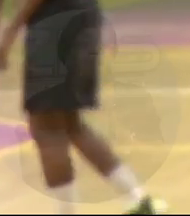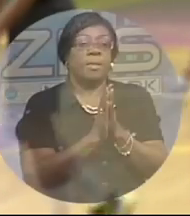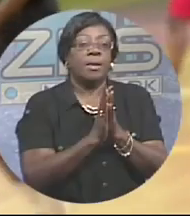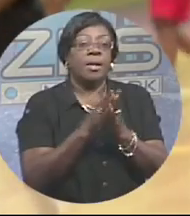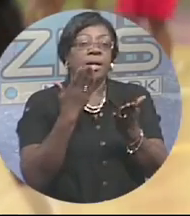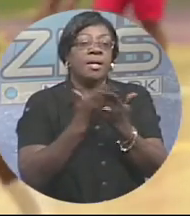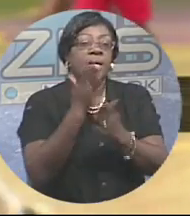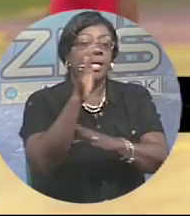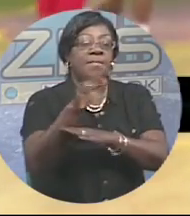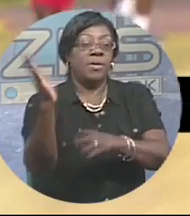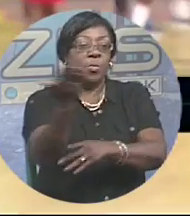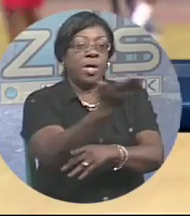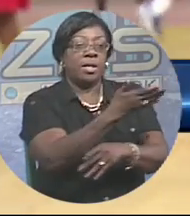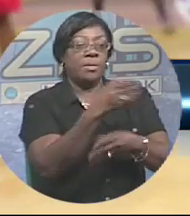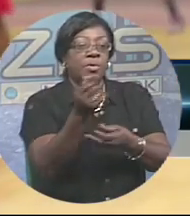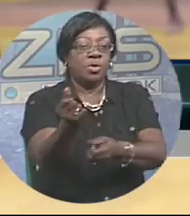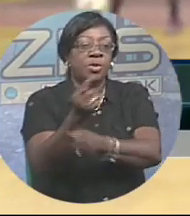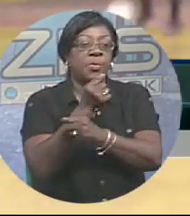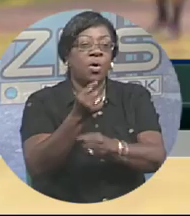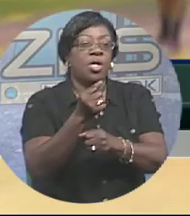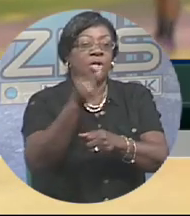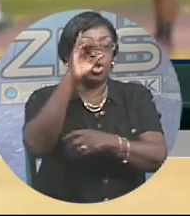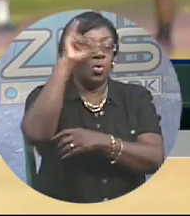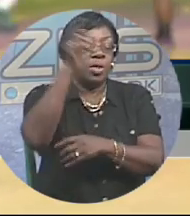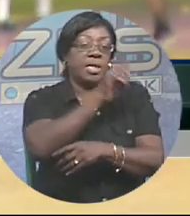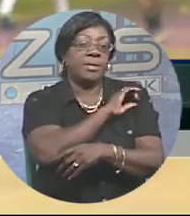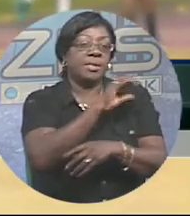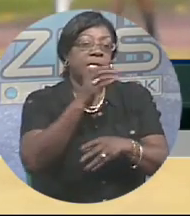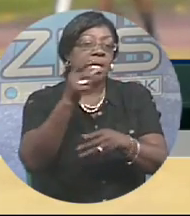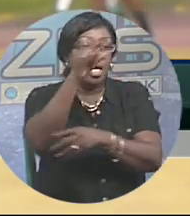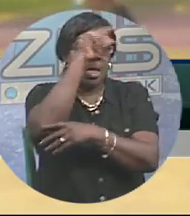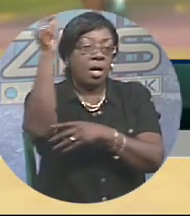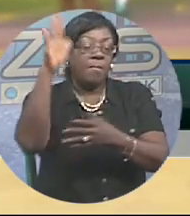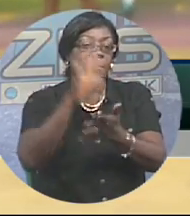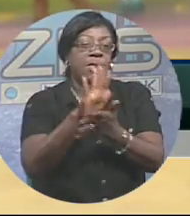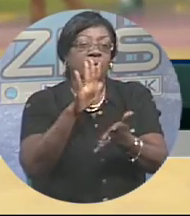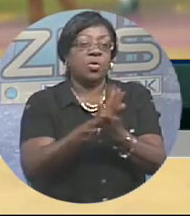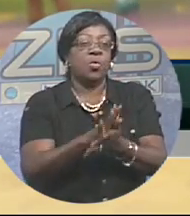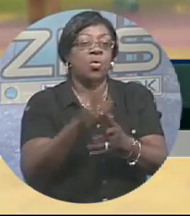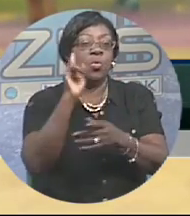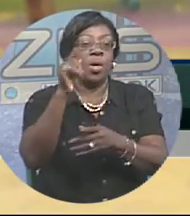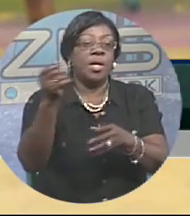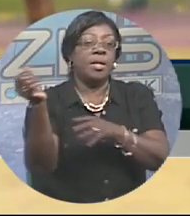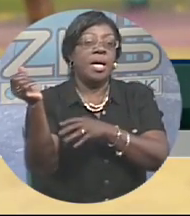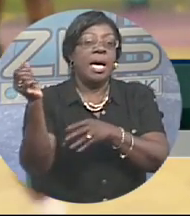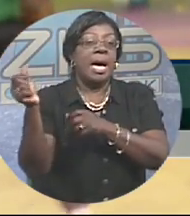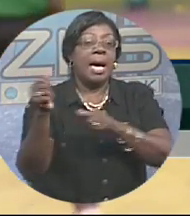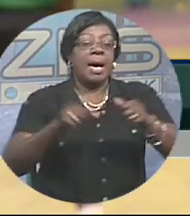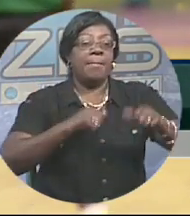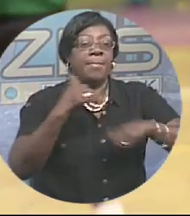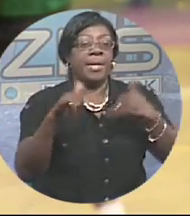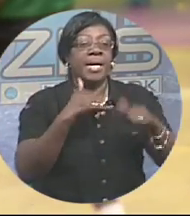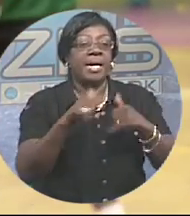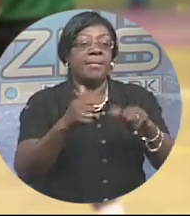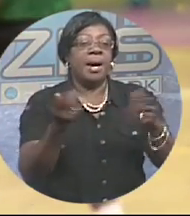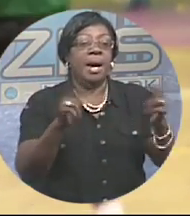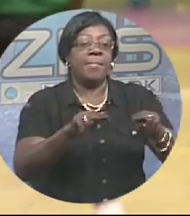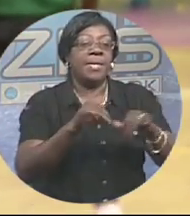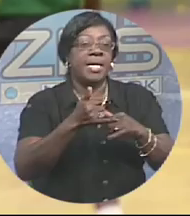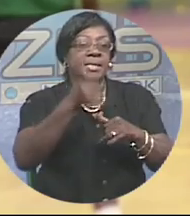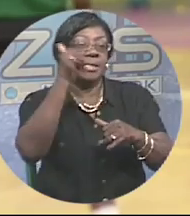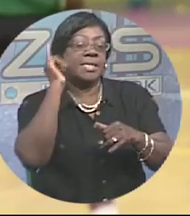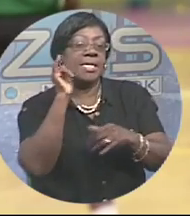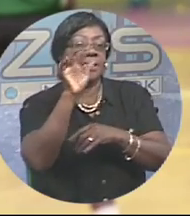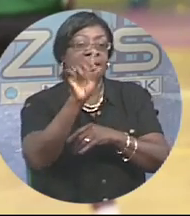Hi, good evening, and welcome to Sports Saturday. I'm Julian Gibson. Government Schools semifinal volleyball action taking place yesterday at the Donald Davis Gym. C.I.